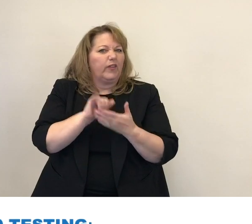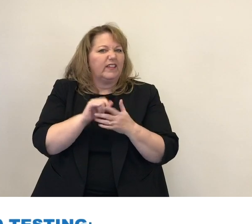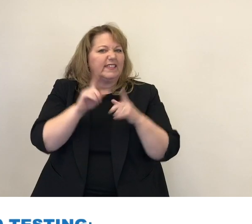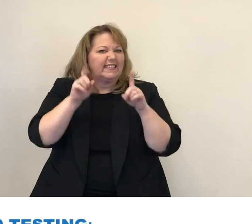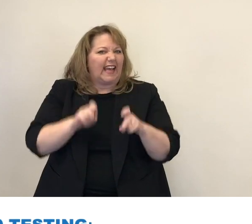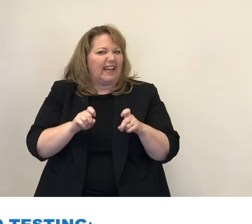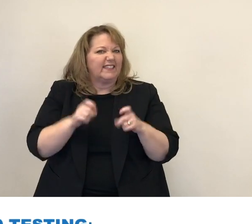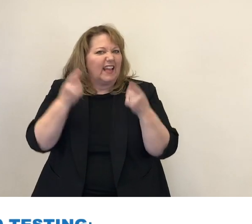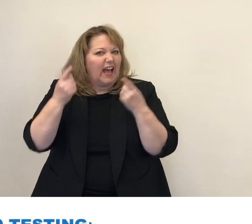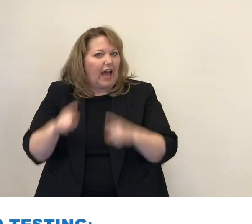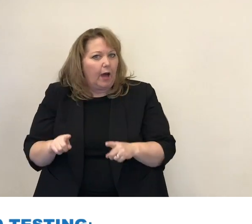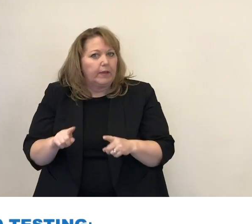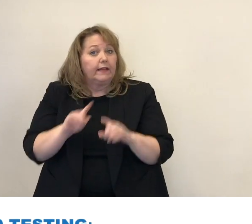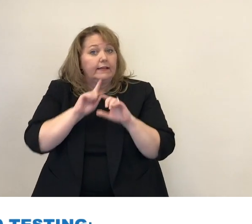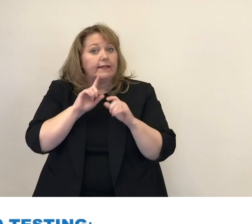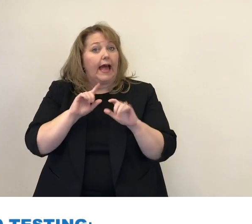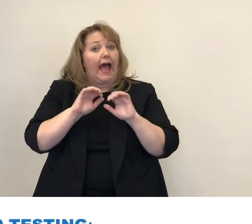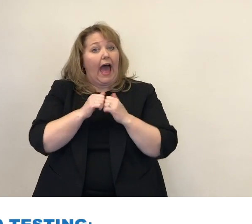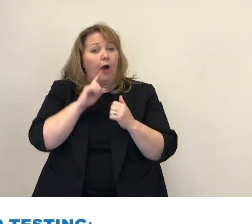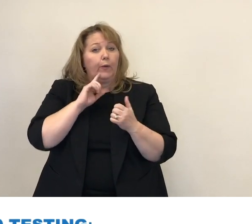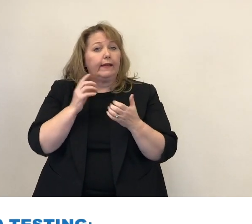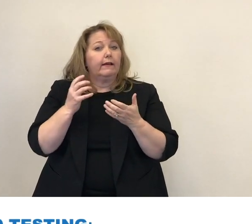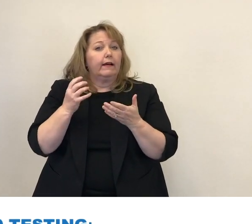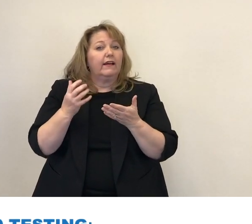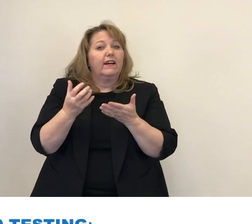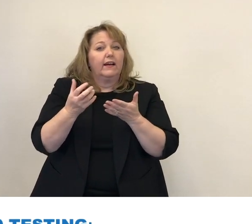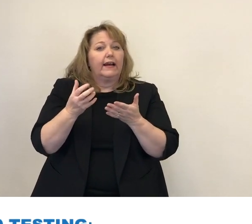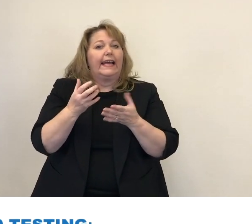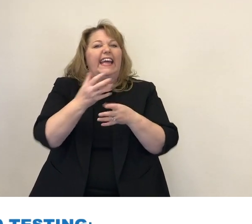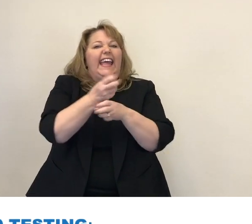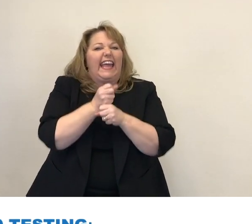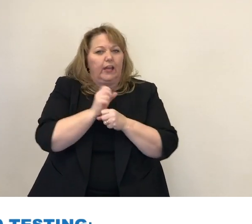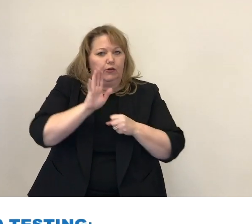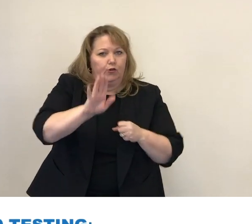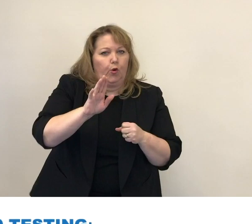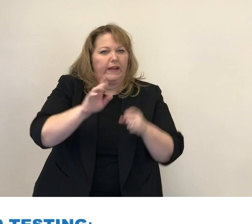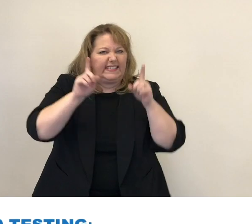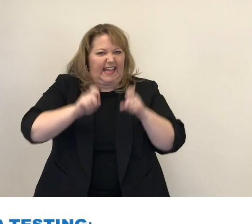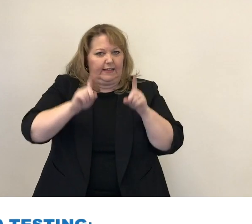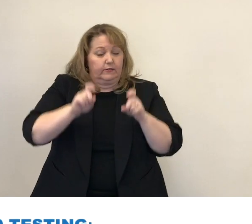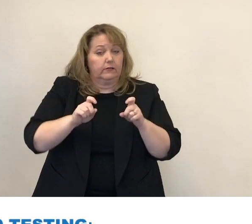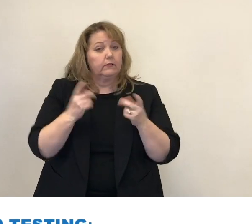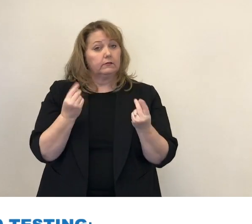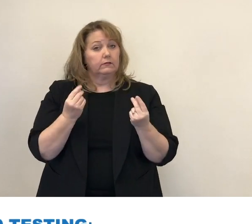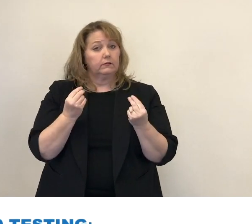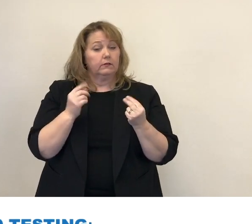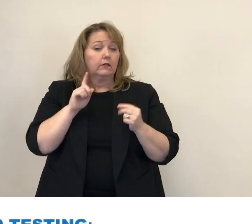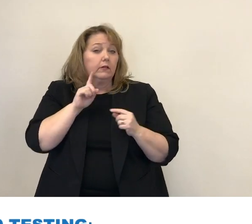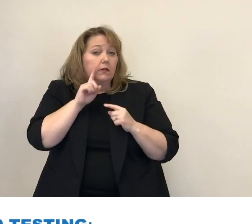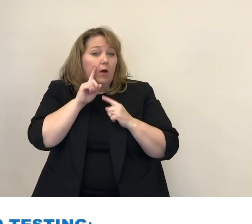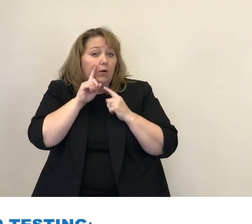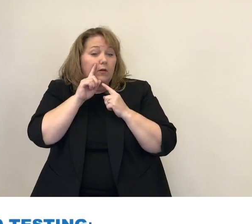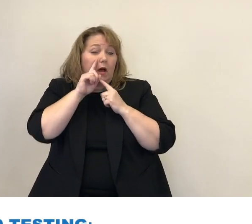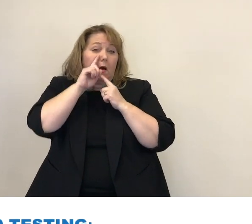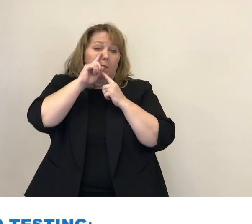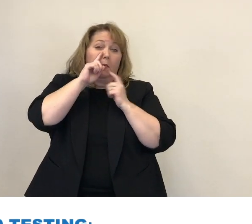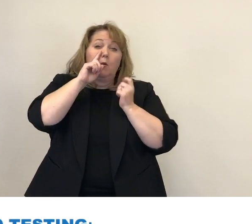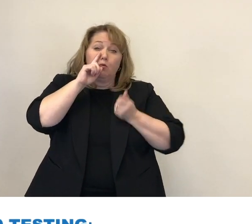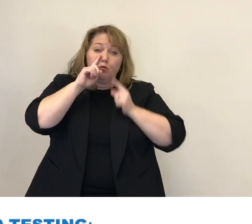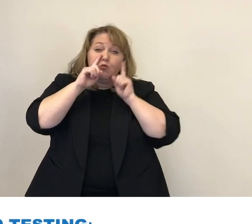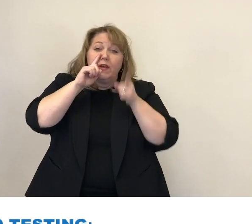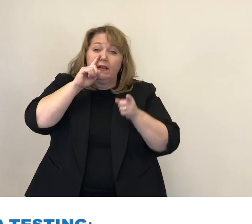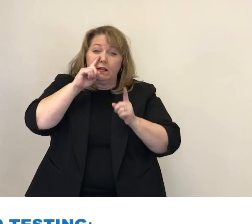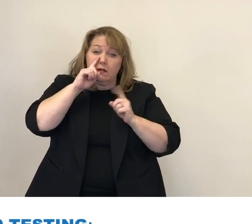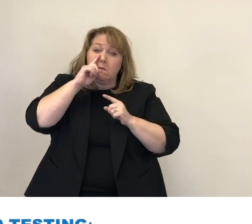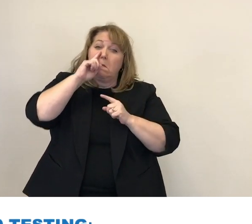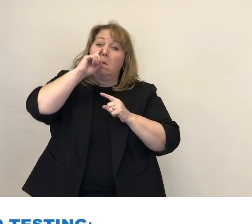encountered testing, is the collection of the specimen. In that case, a swab is put up the nose and goes pretty far up there and